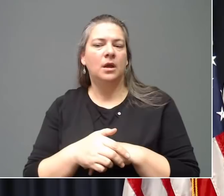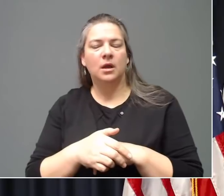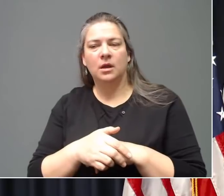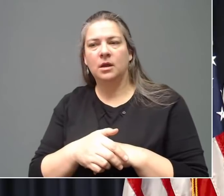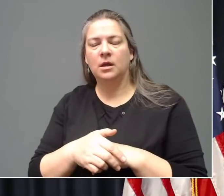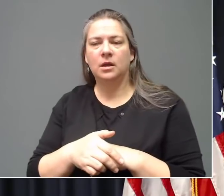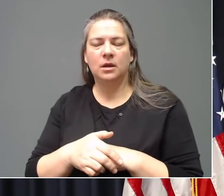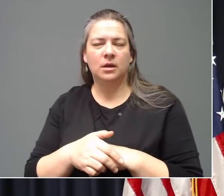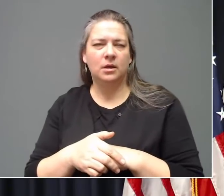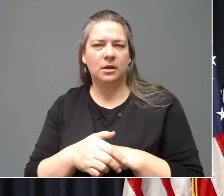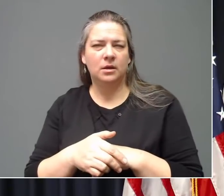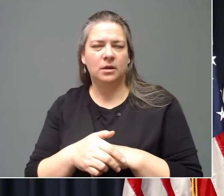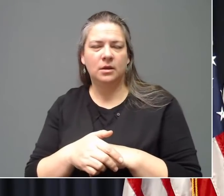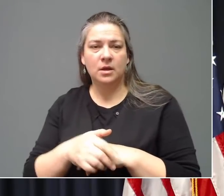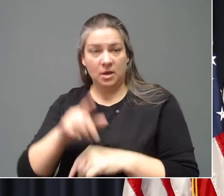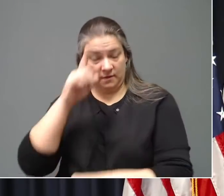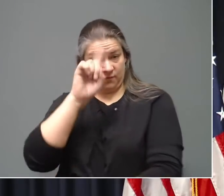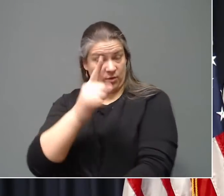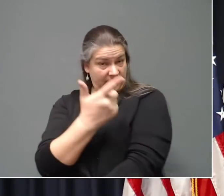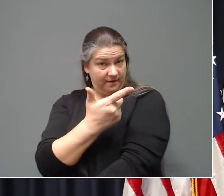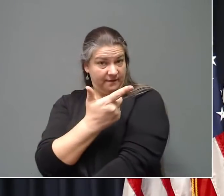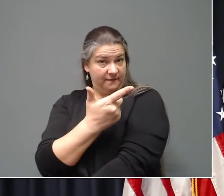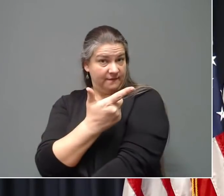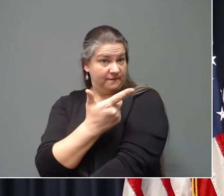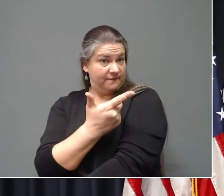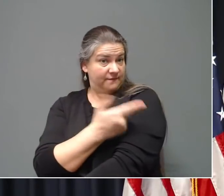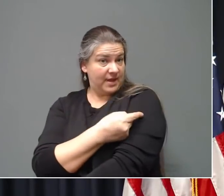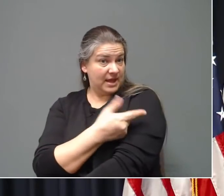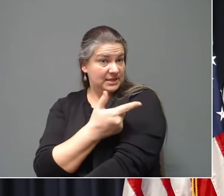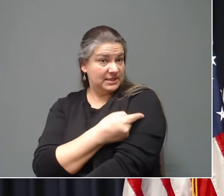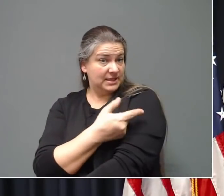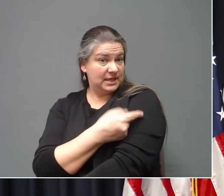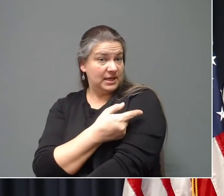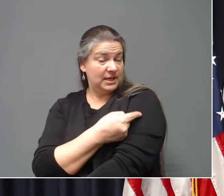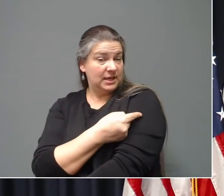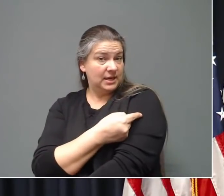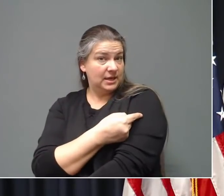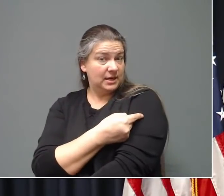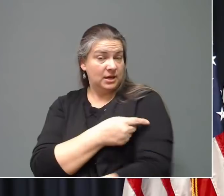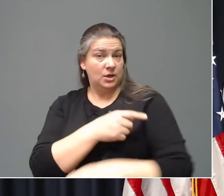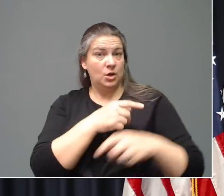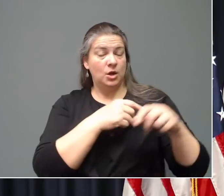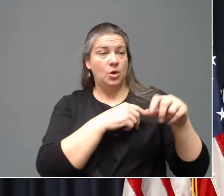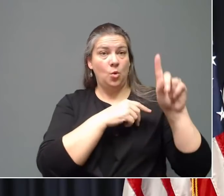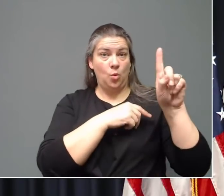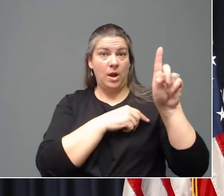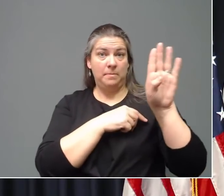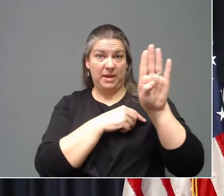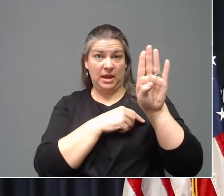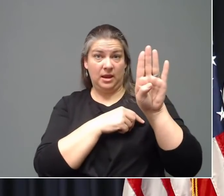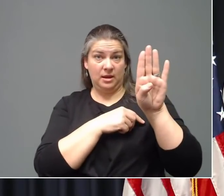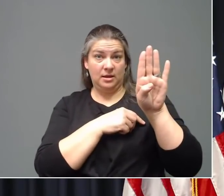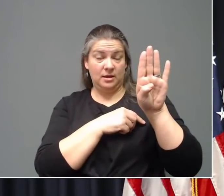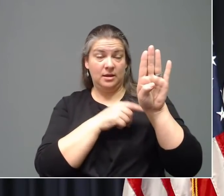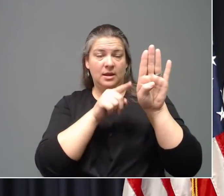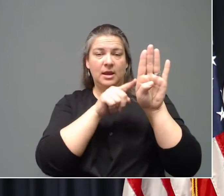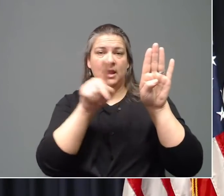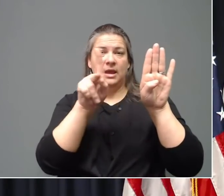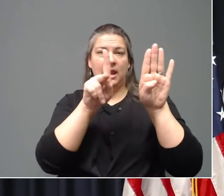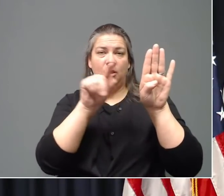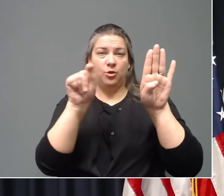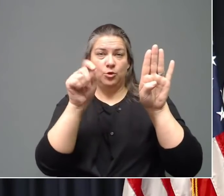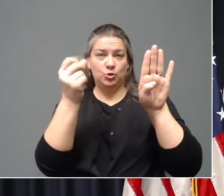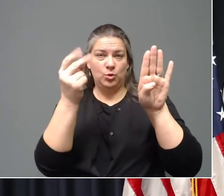In the vaccine priorities, you've got in the 1B, you've got K through 12 staff and